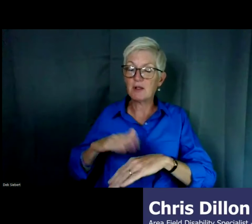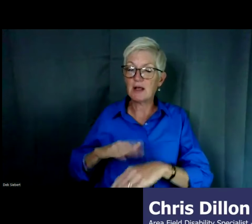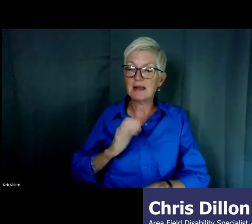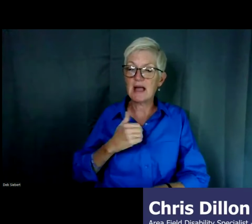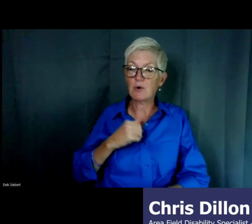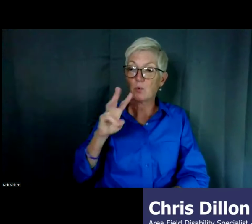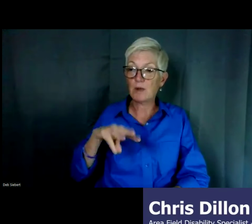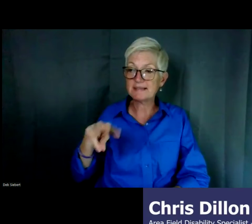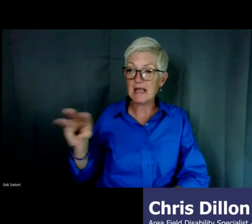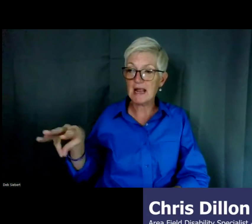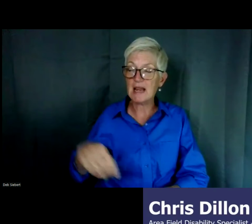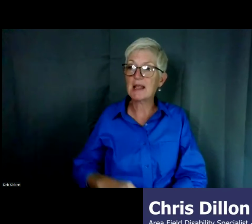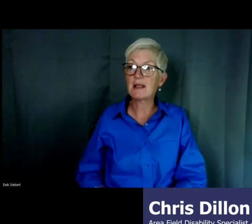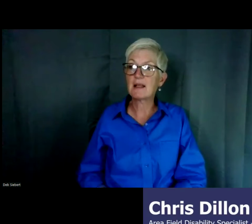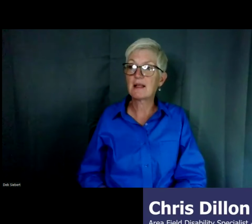website.